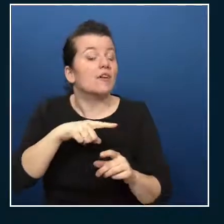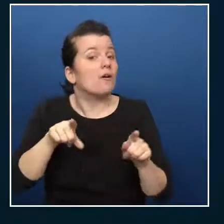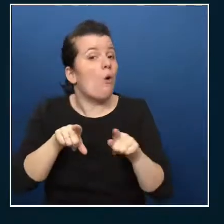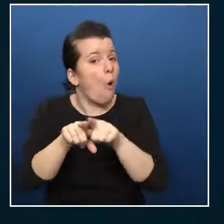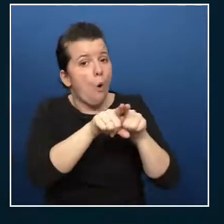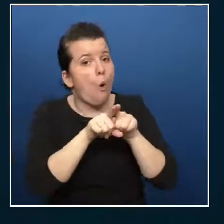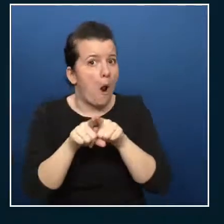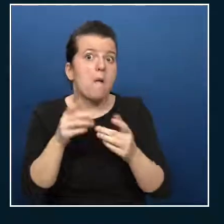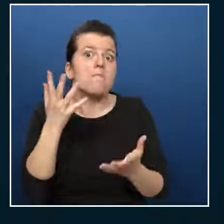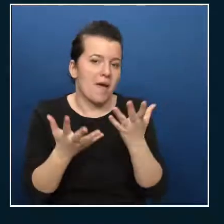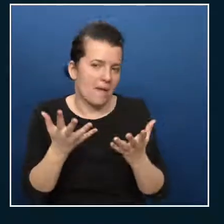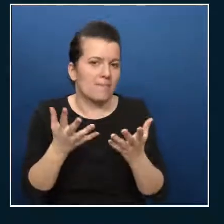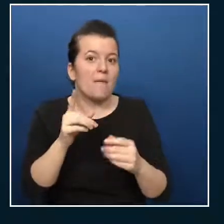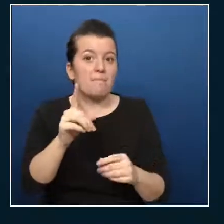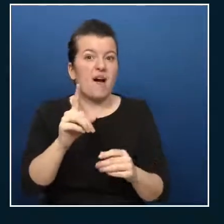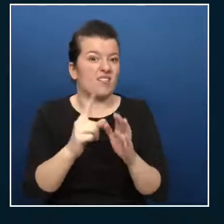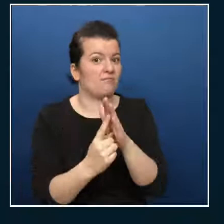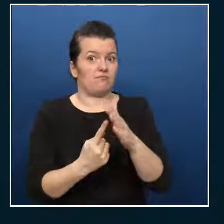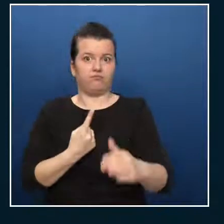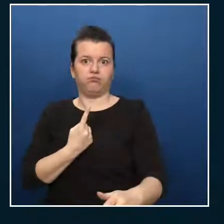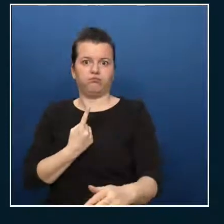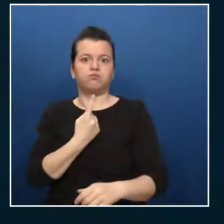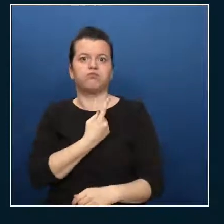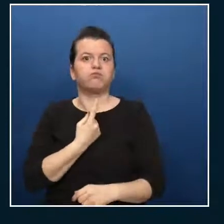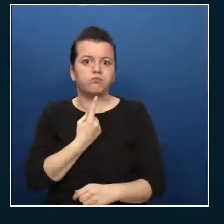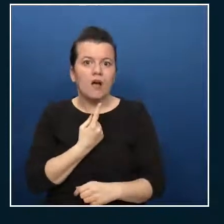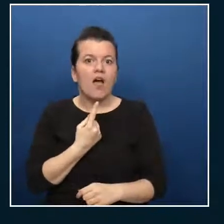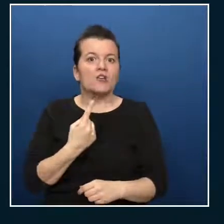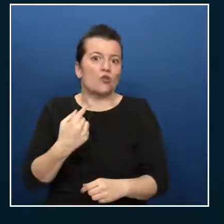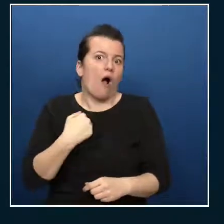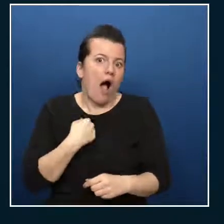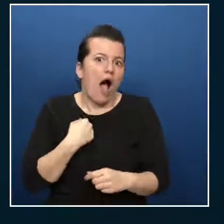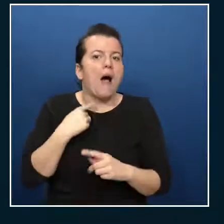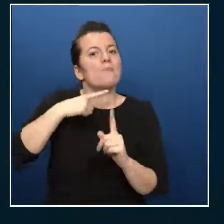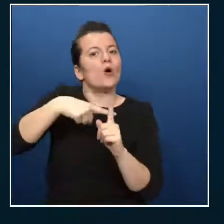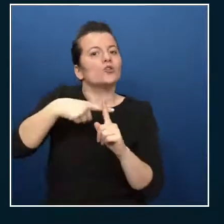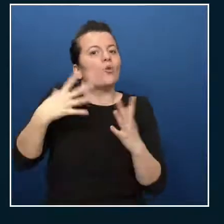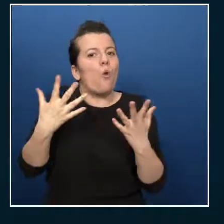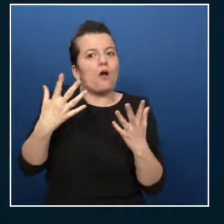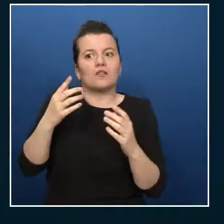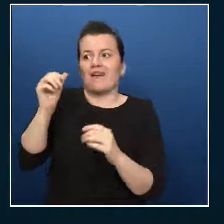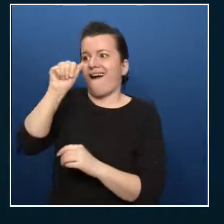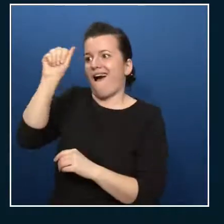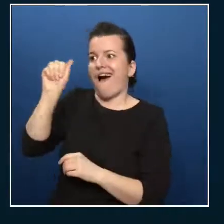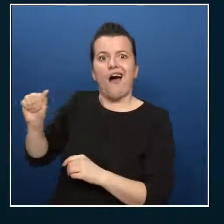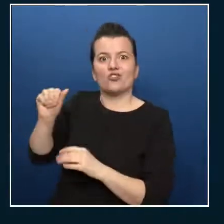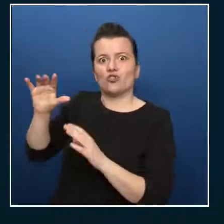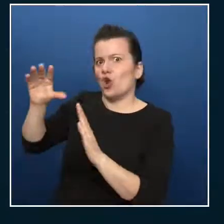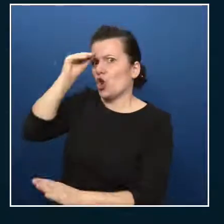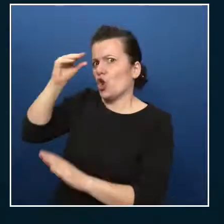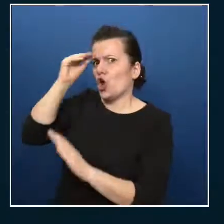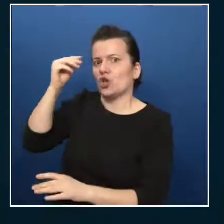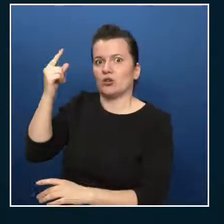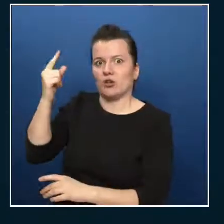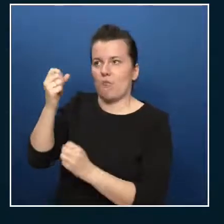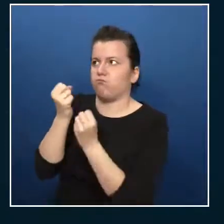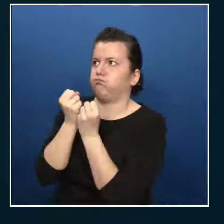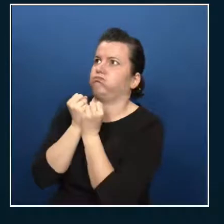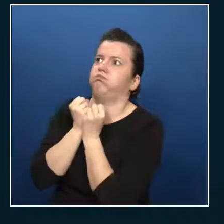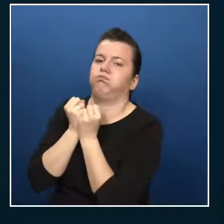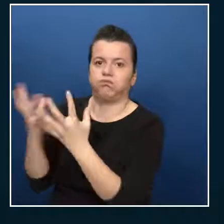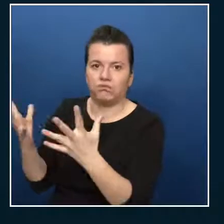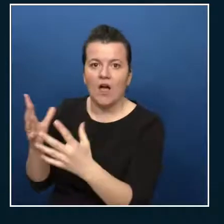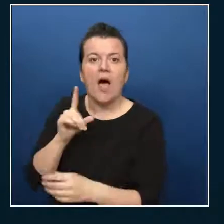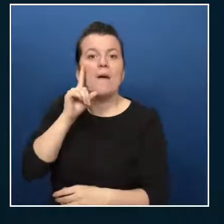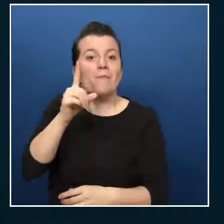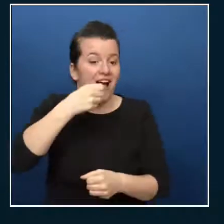is that I got to learn a lot about Azure, but the disadvantage is that I had to do a lot of job that, to the point that I